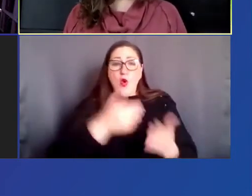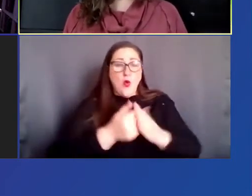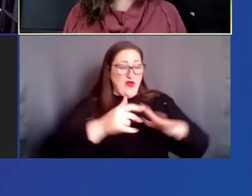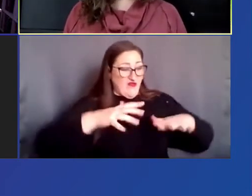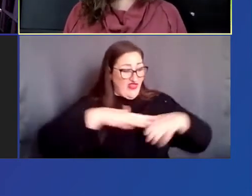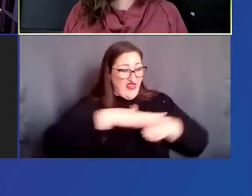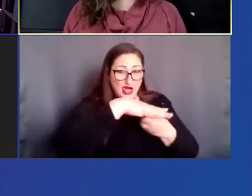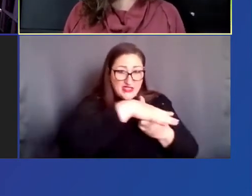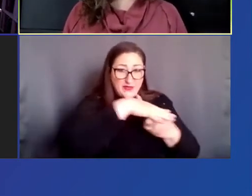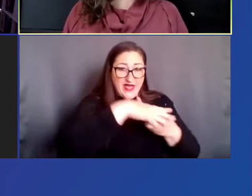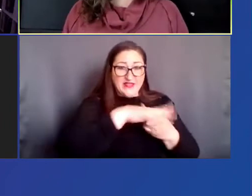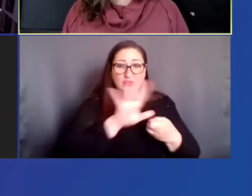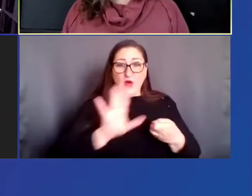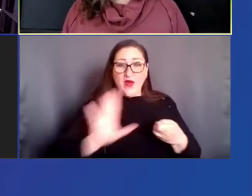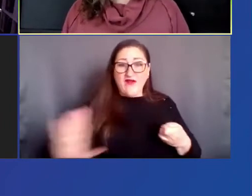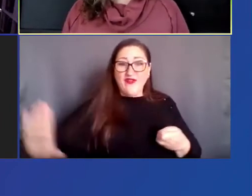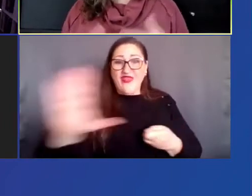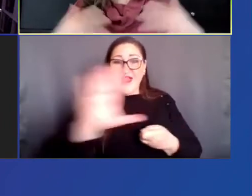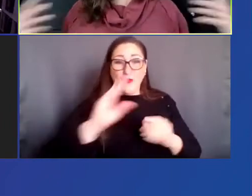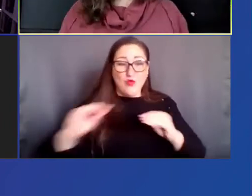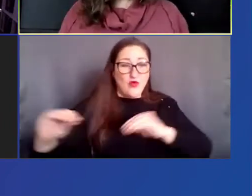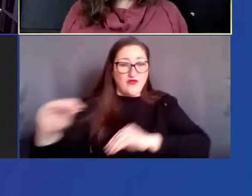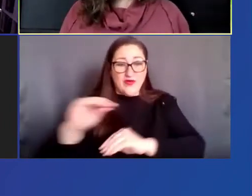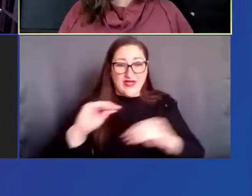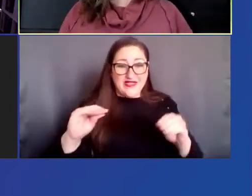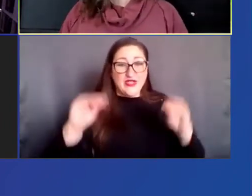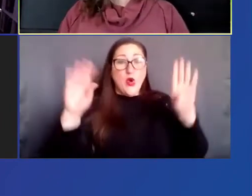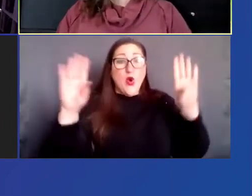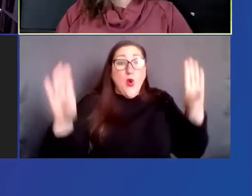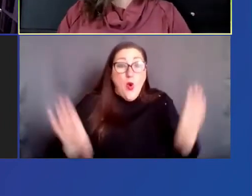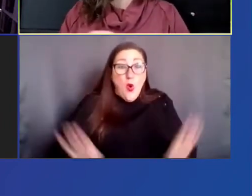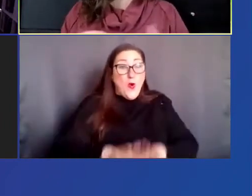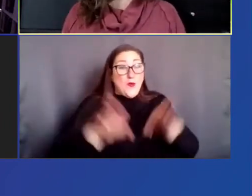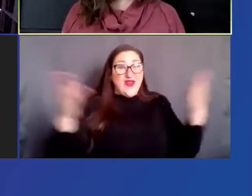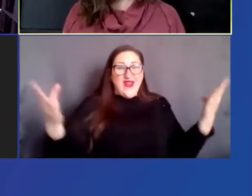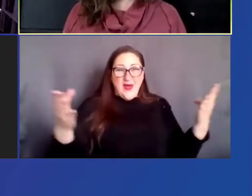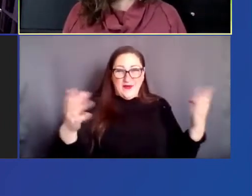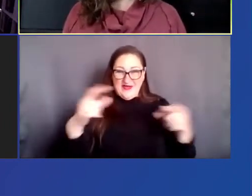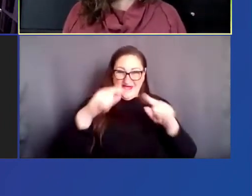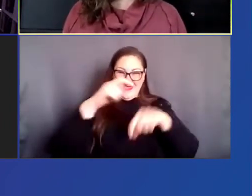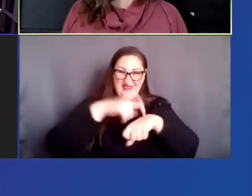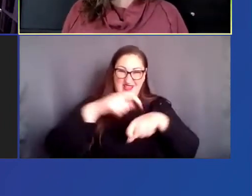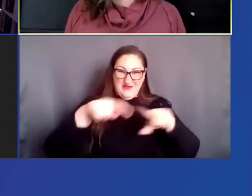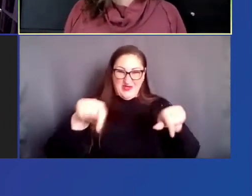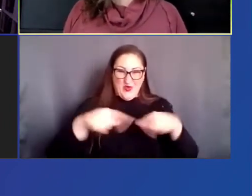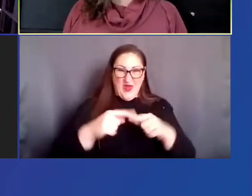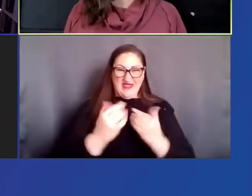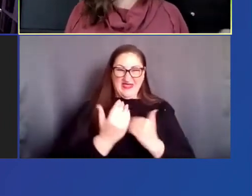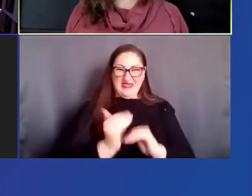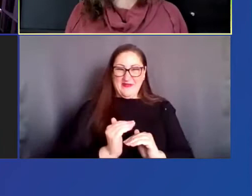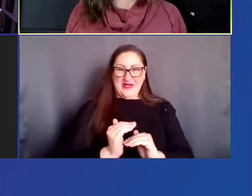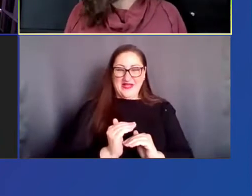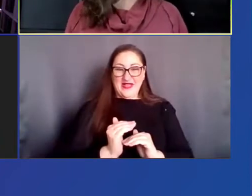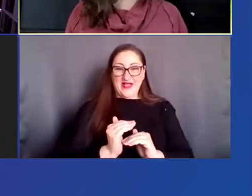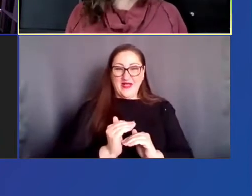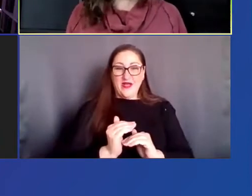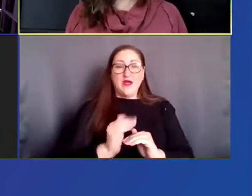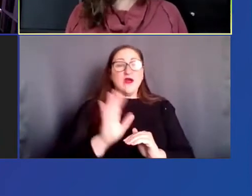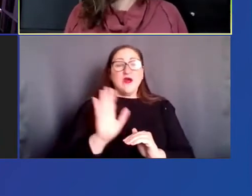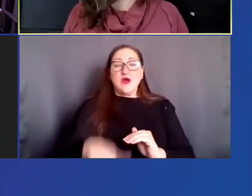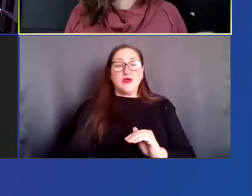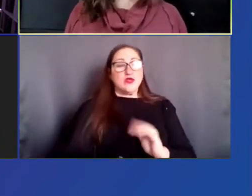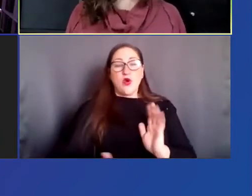their movement is. And so opening it up and proclaiming that we did not want